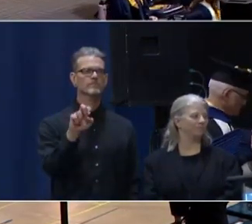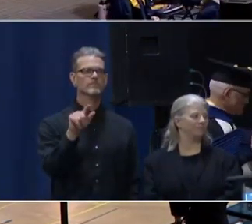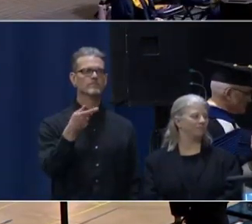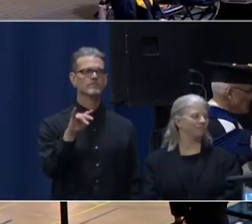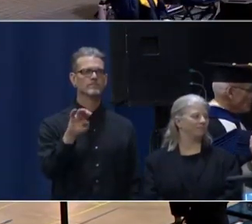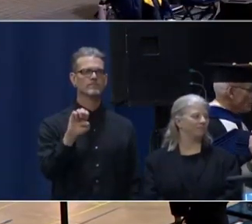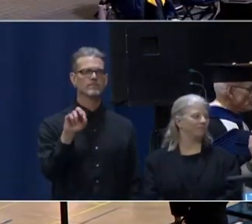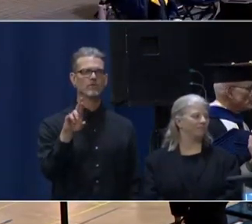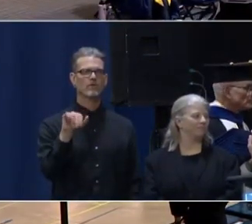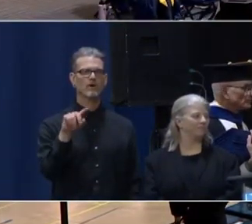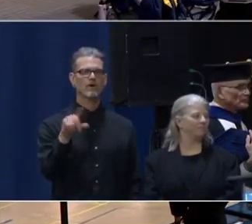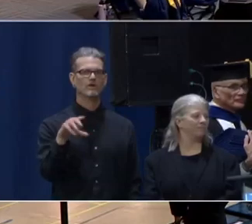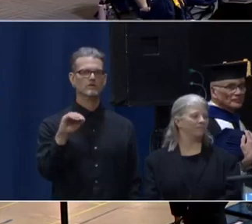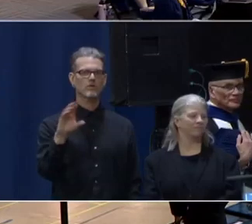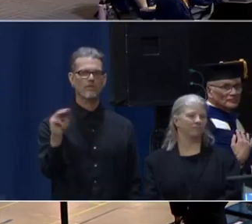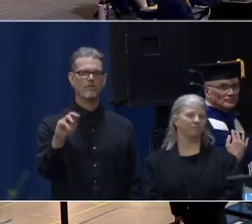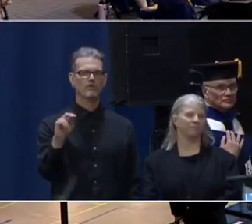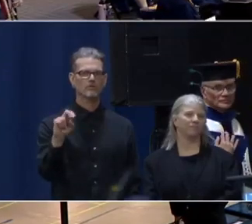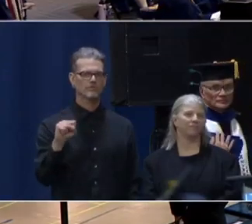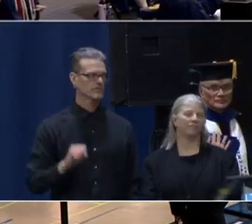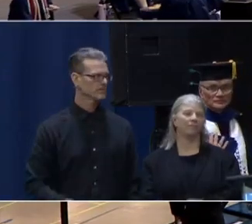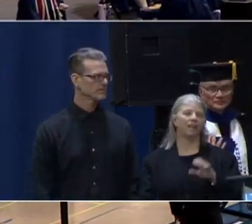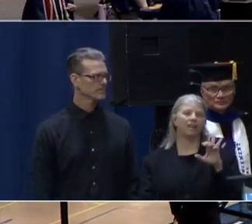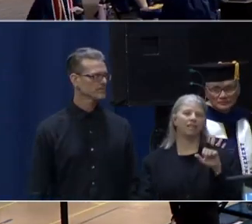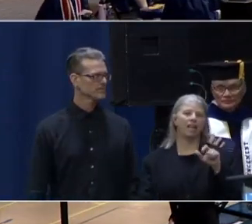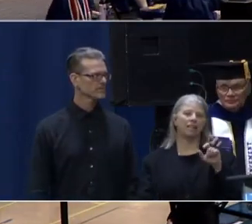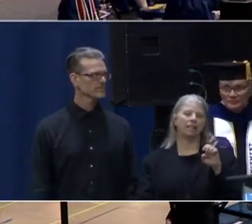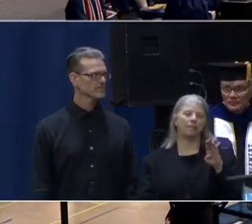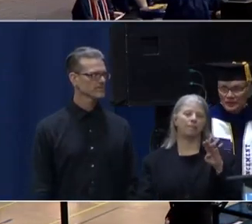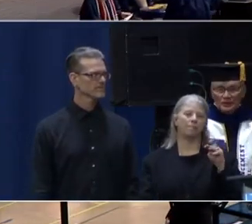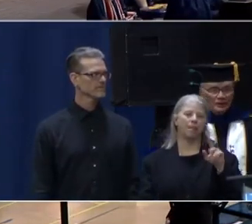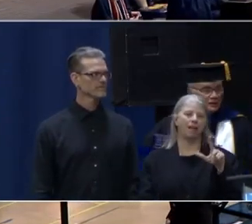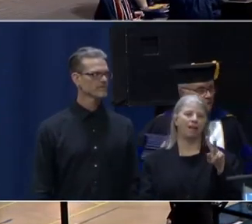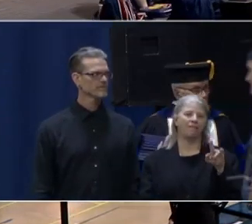Stephanie Orozco Montes. Caleb Mulvin.